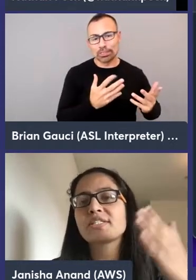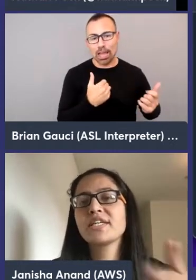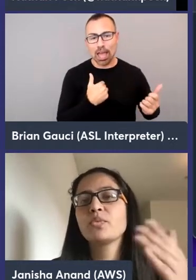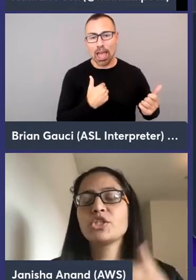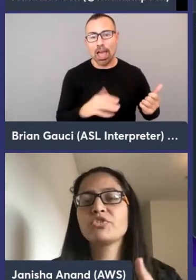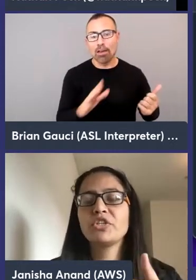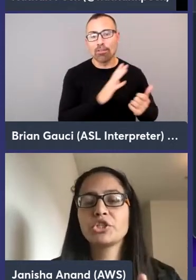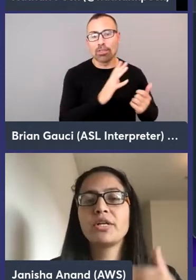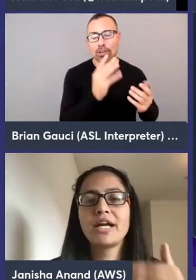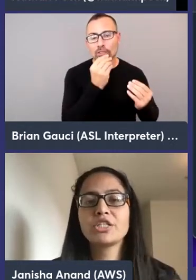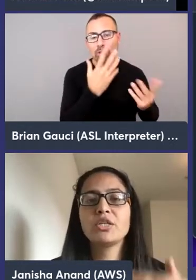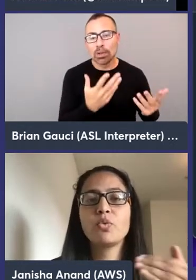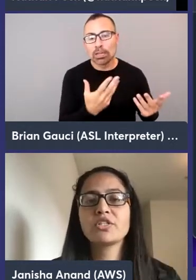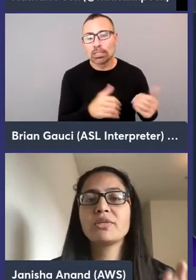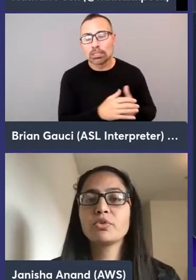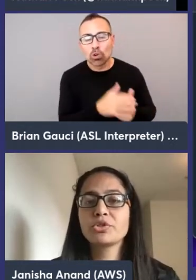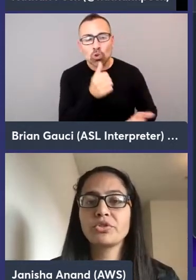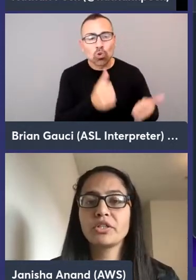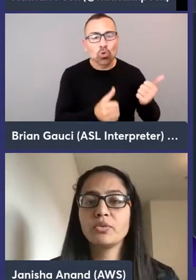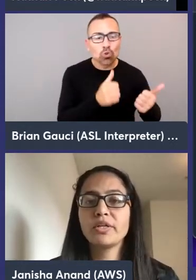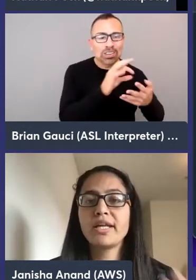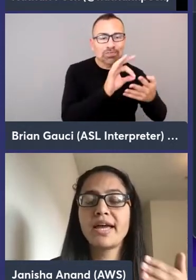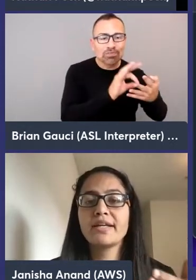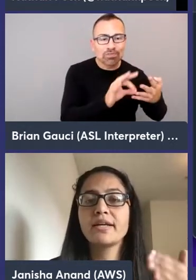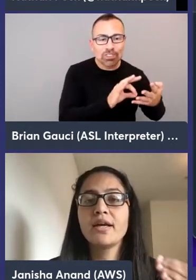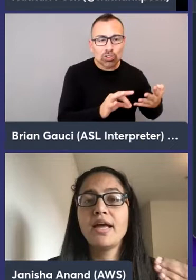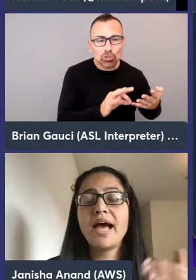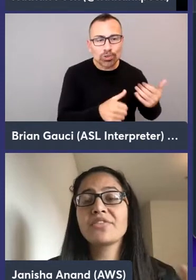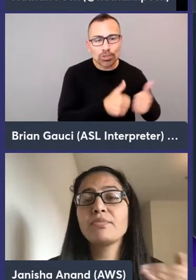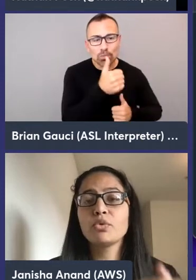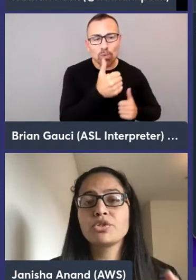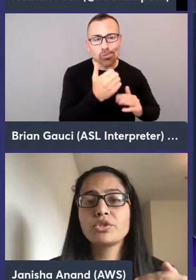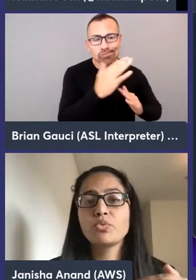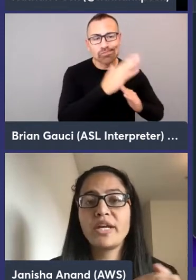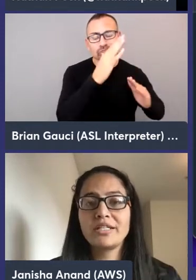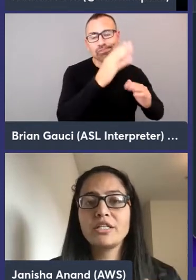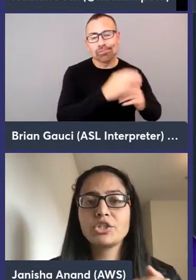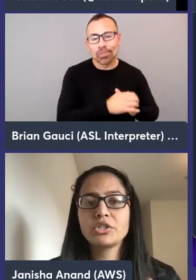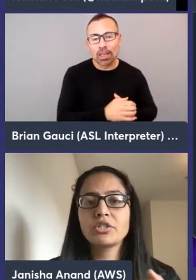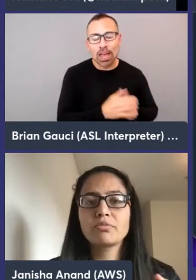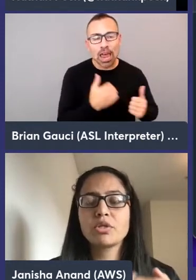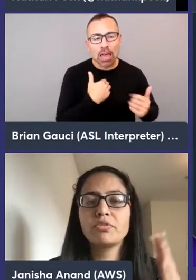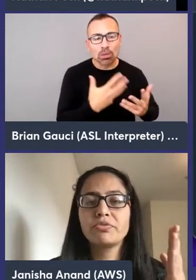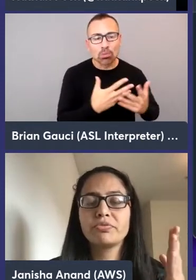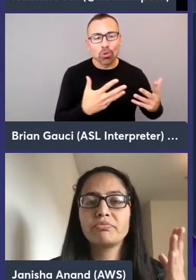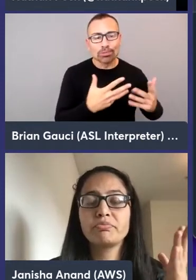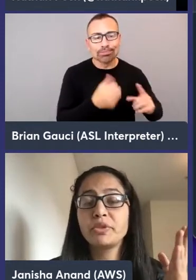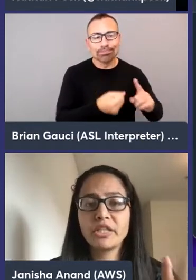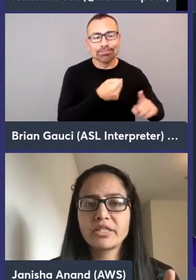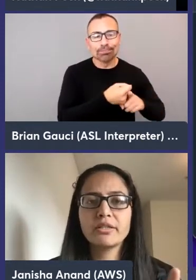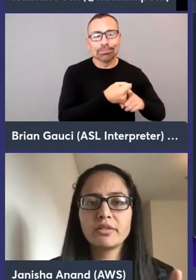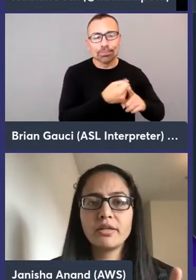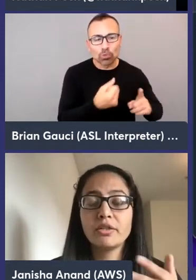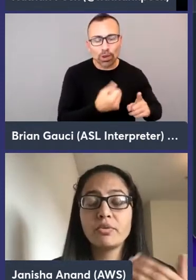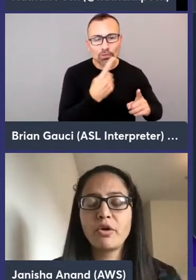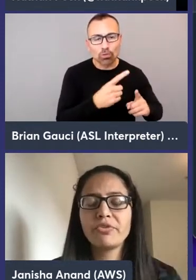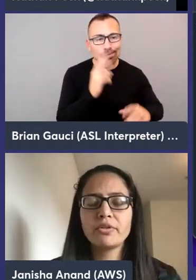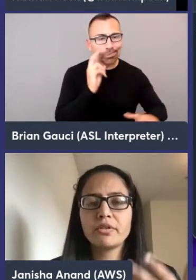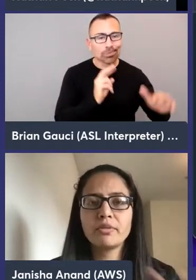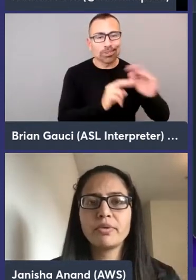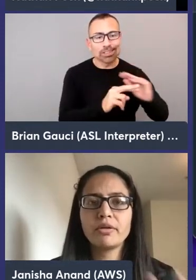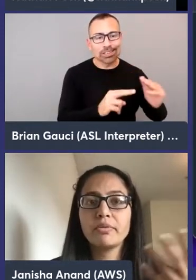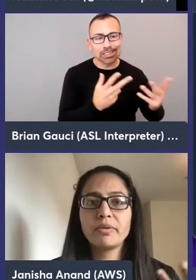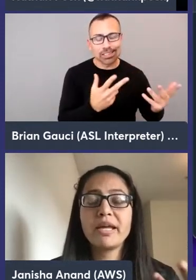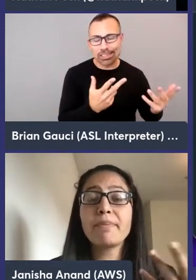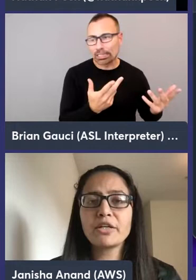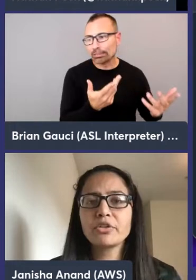finished and see which feature actually was the most critical one and had the most weightage in terms of predicting, offering